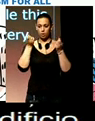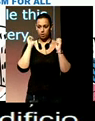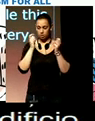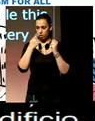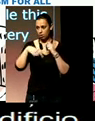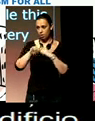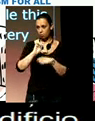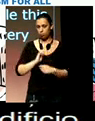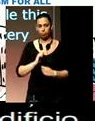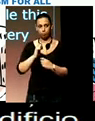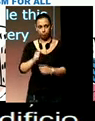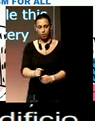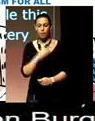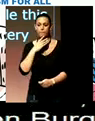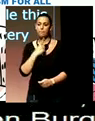And